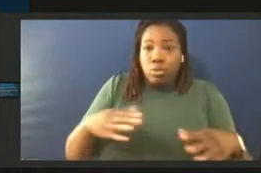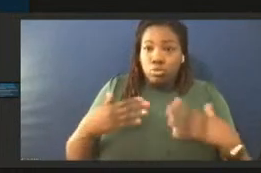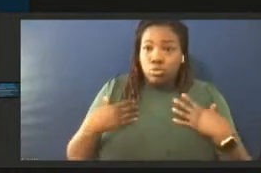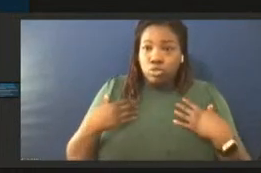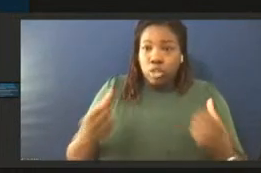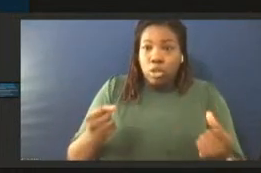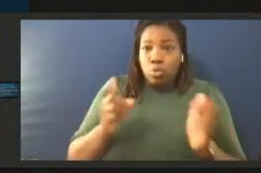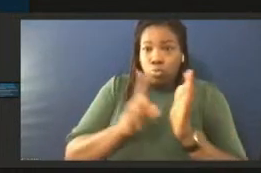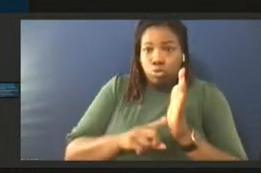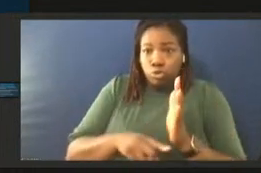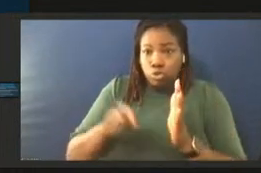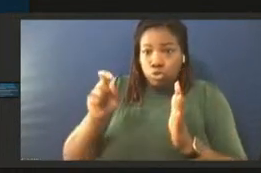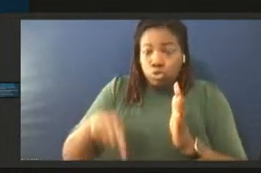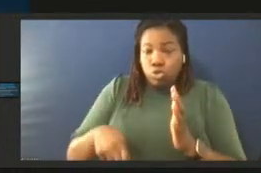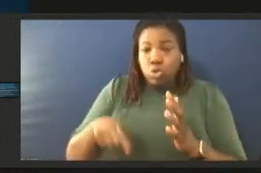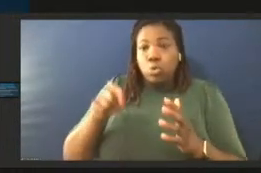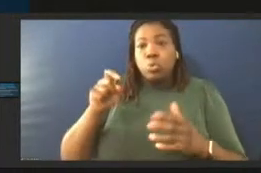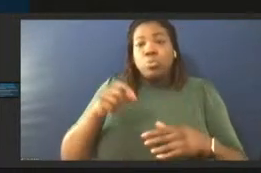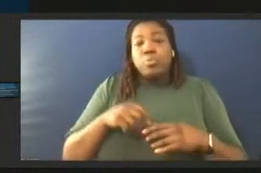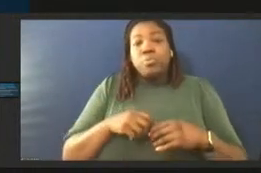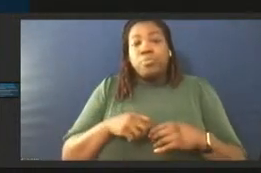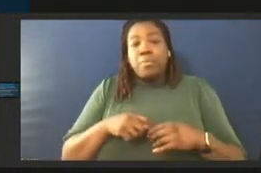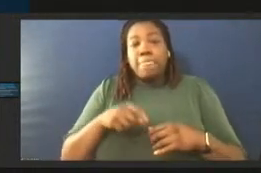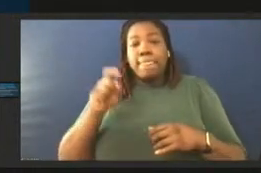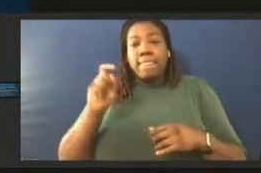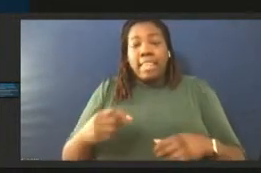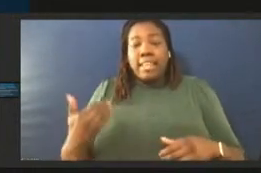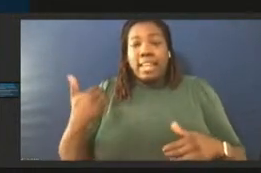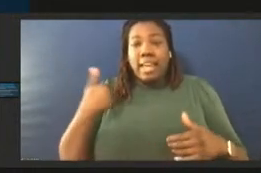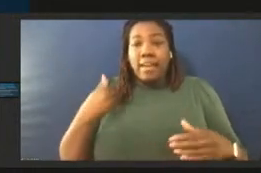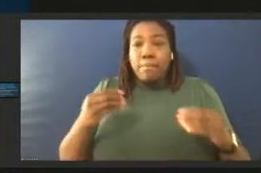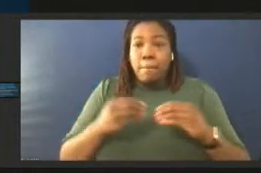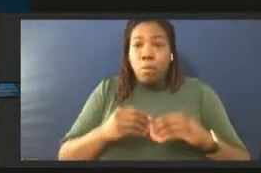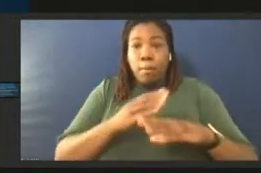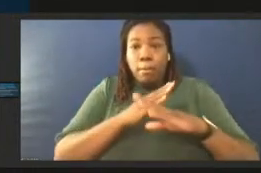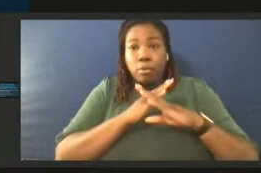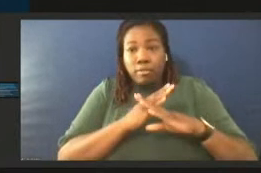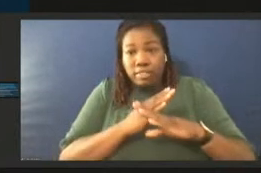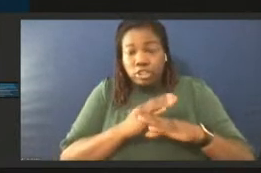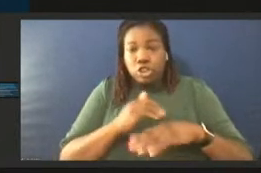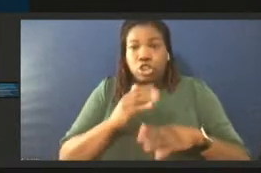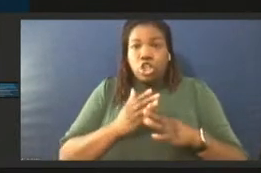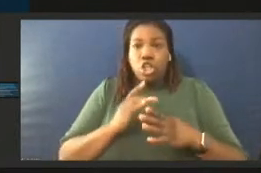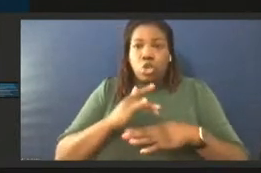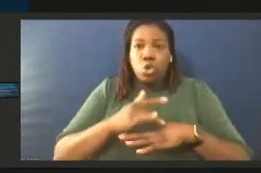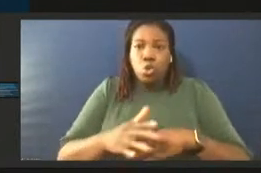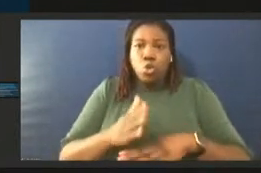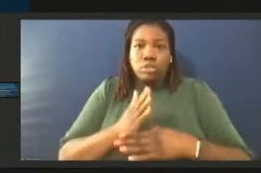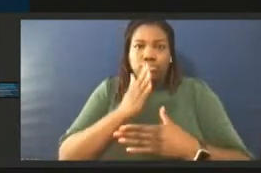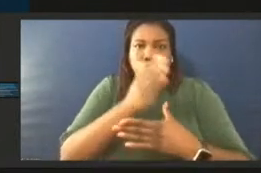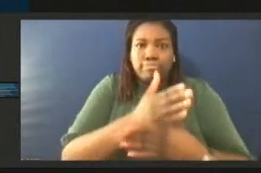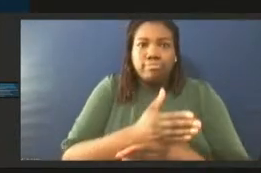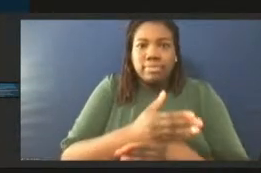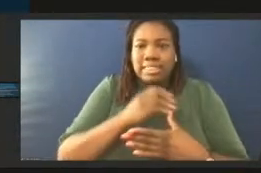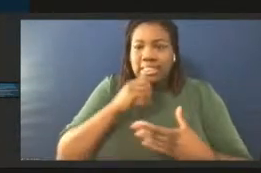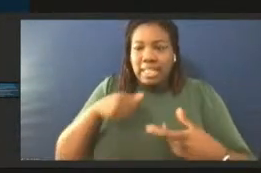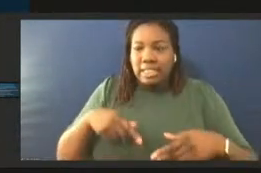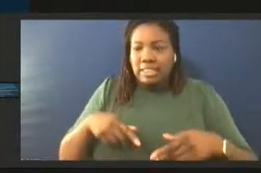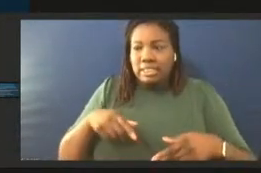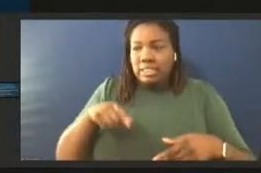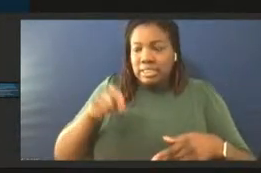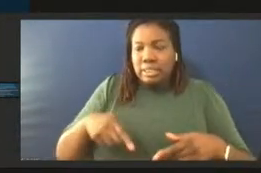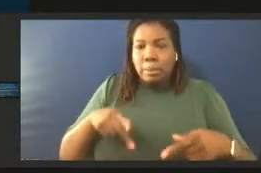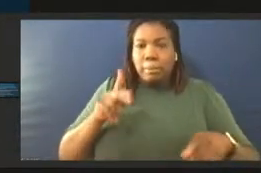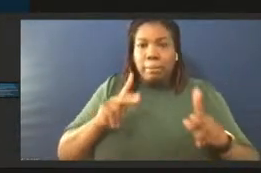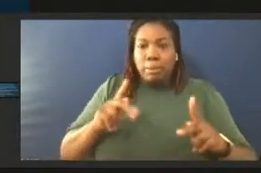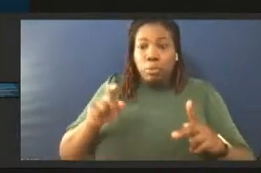research. We need to have more prevention and early intervention, not waiting for people to need a diagnosis before we